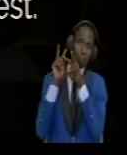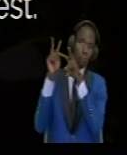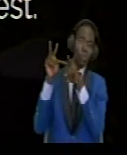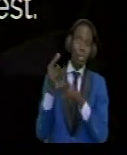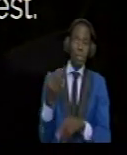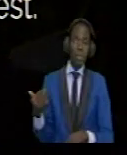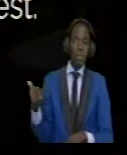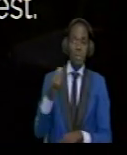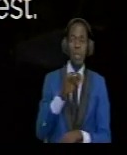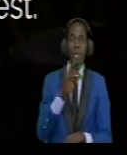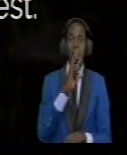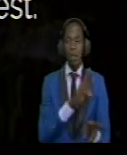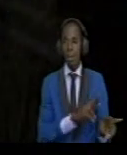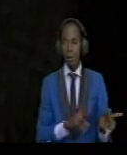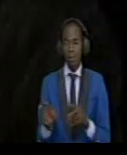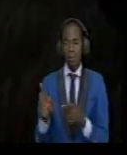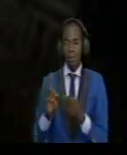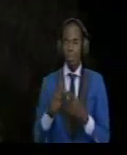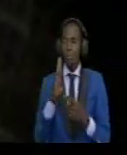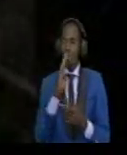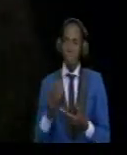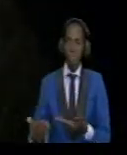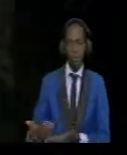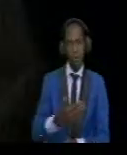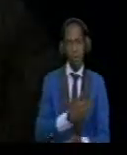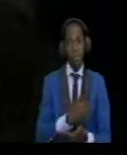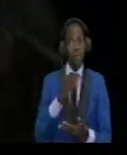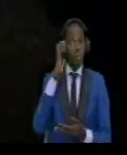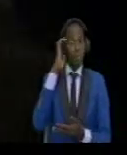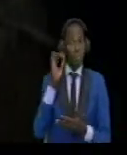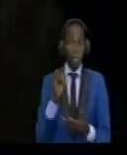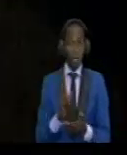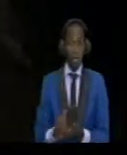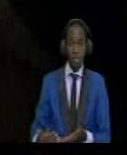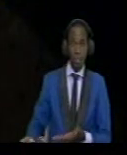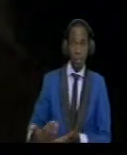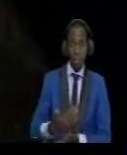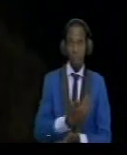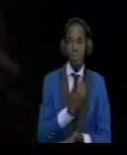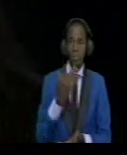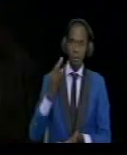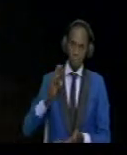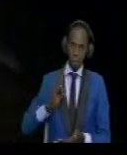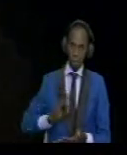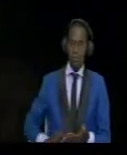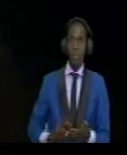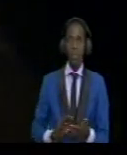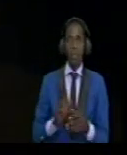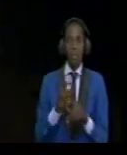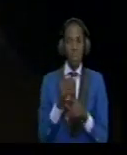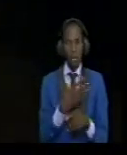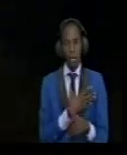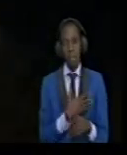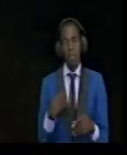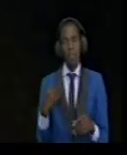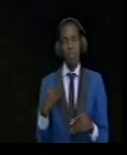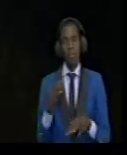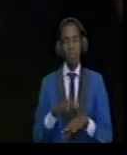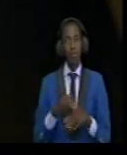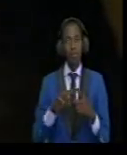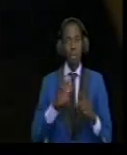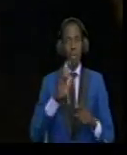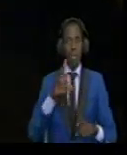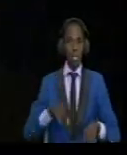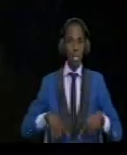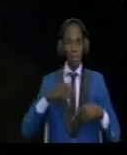to harvest. Then he tells us, and he that reapeth receiveth wages and gathereth fruit unto life eternal,